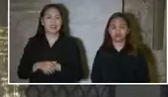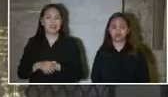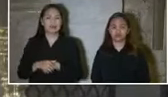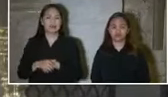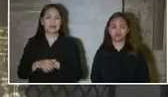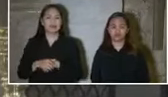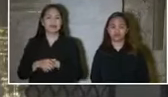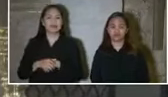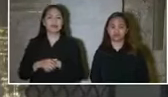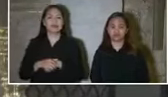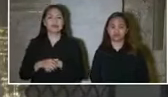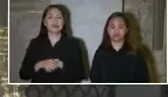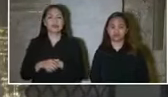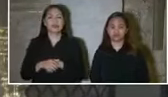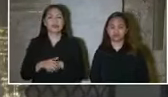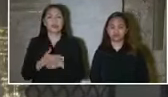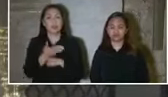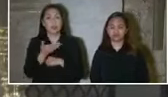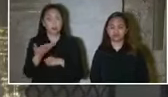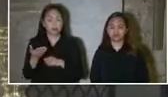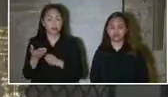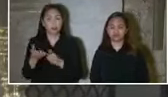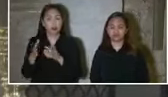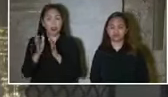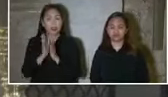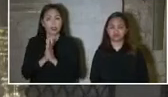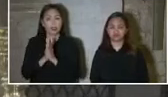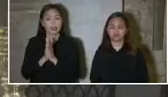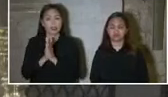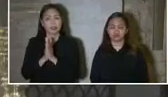And for those who may be asking for